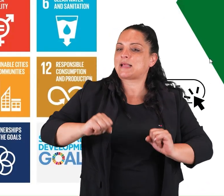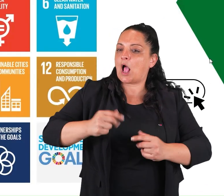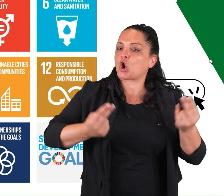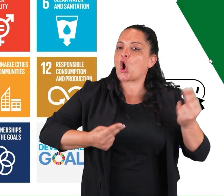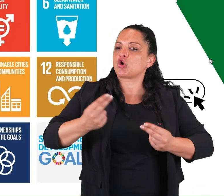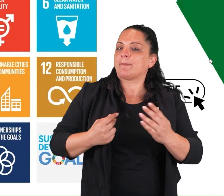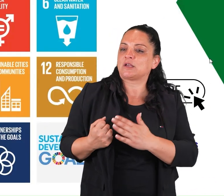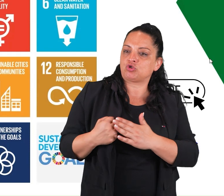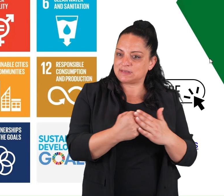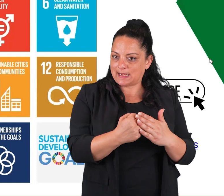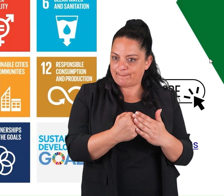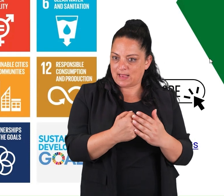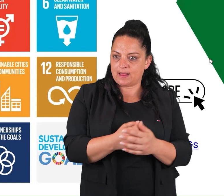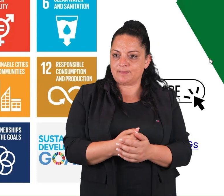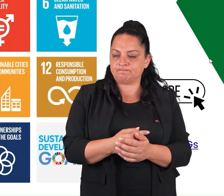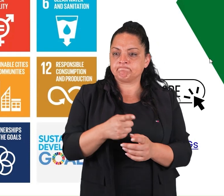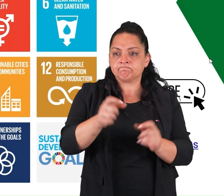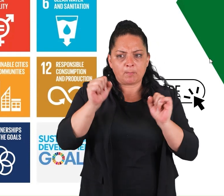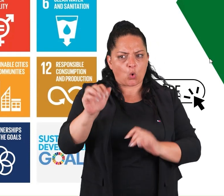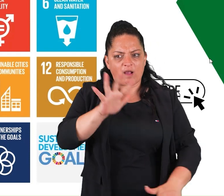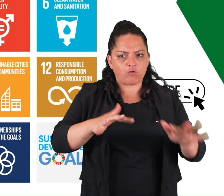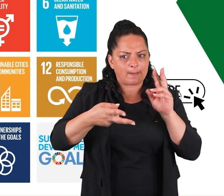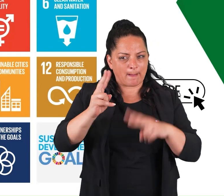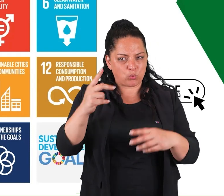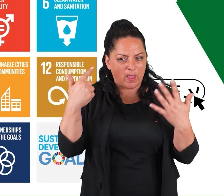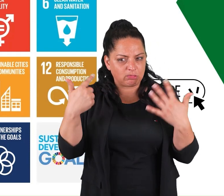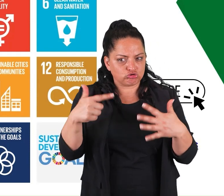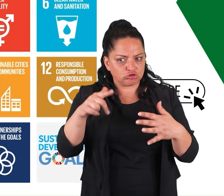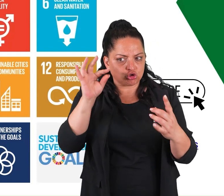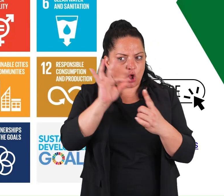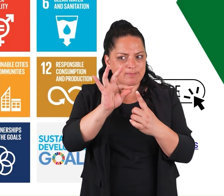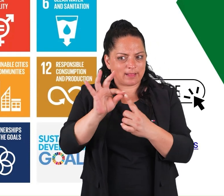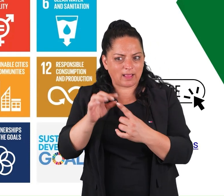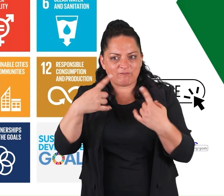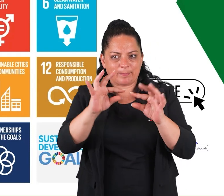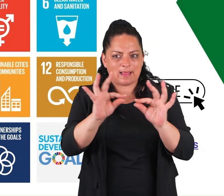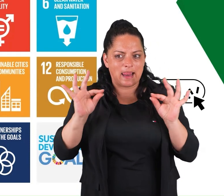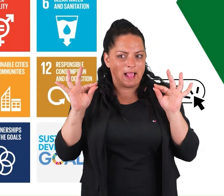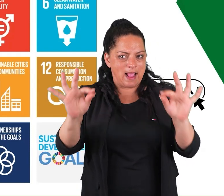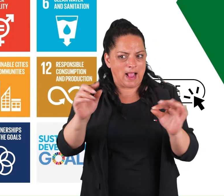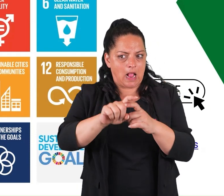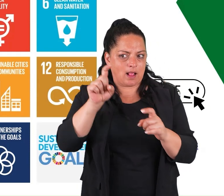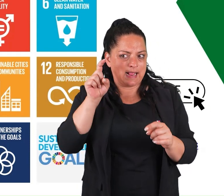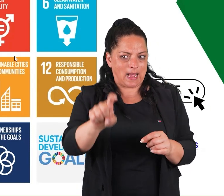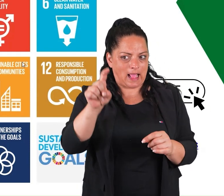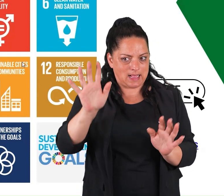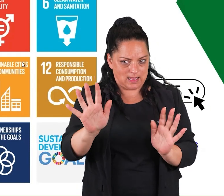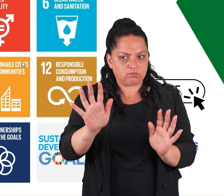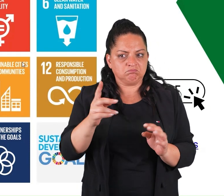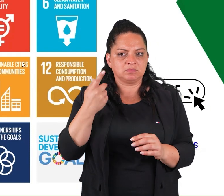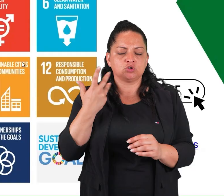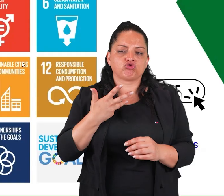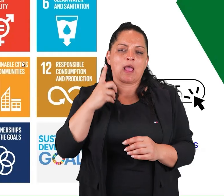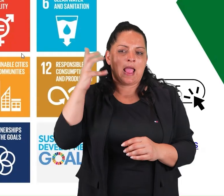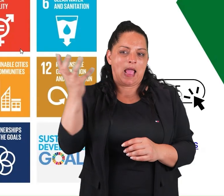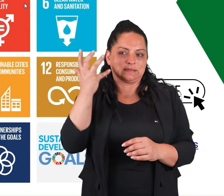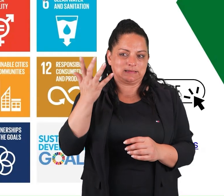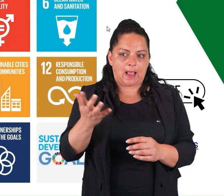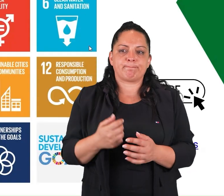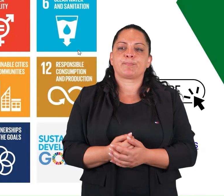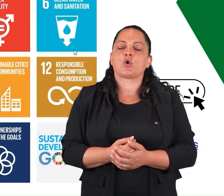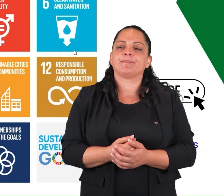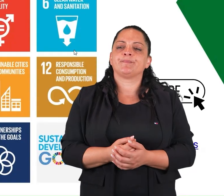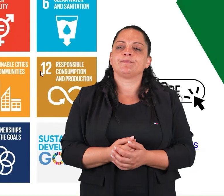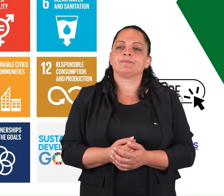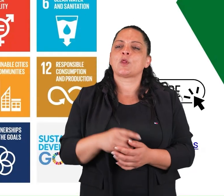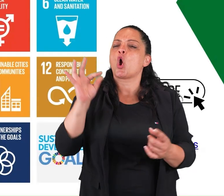You can learn more about the 17 Sustainable Development Goals in the link here by clicking on it. And we can